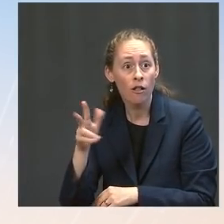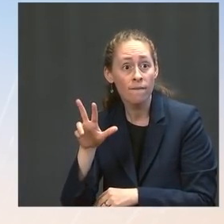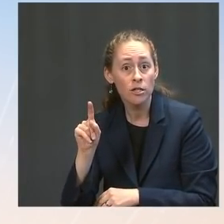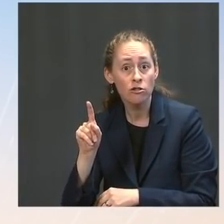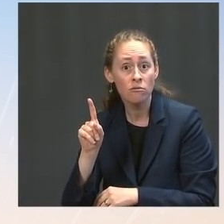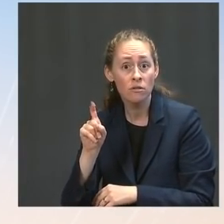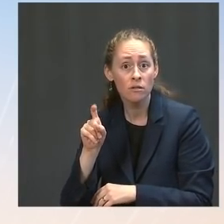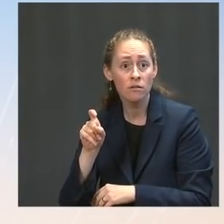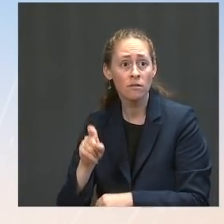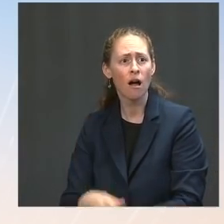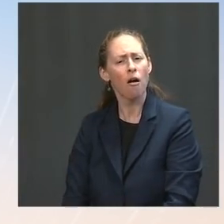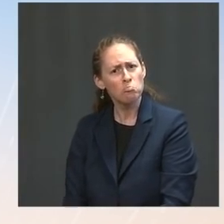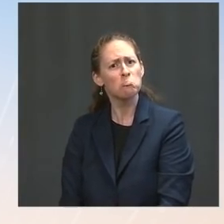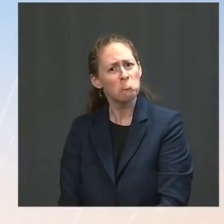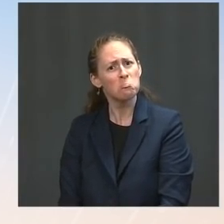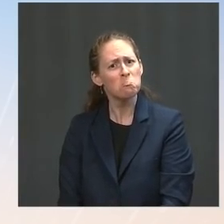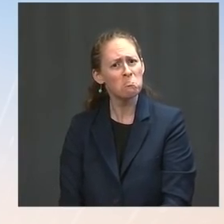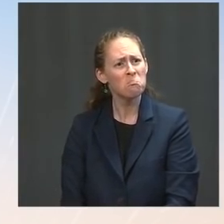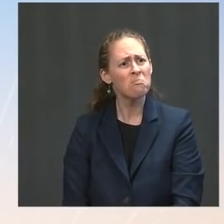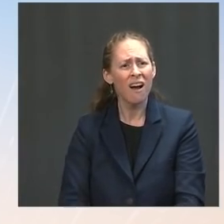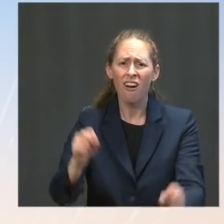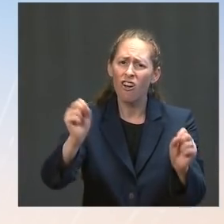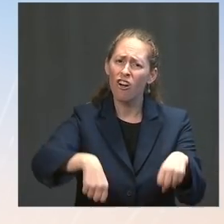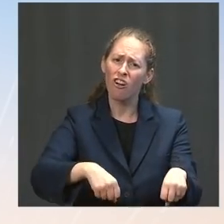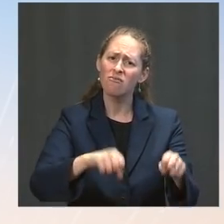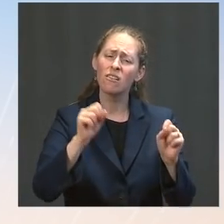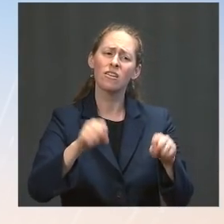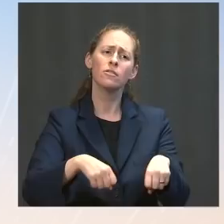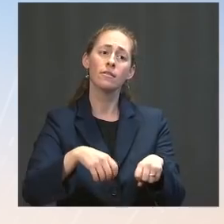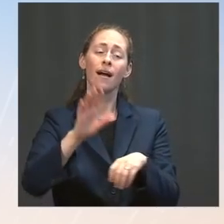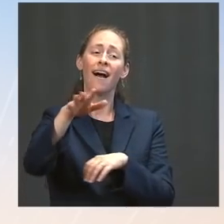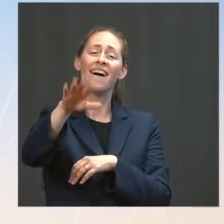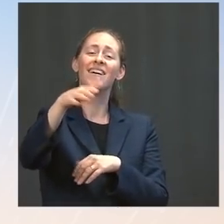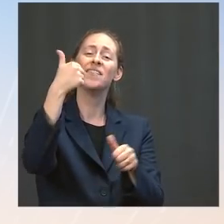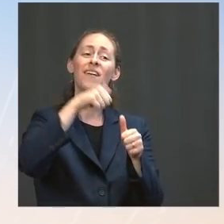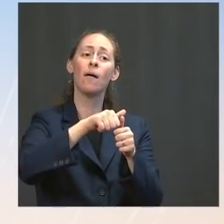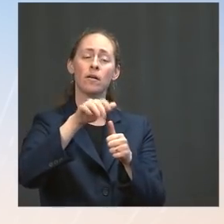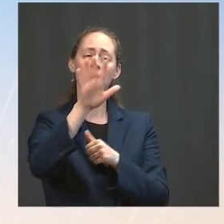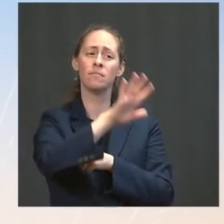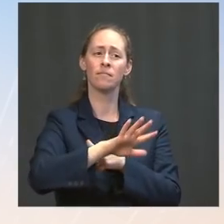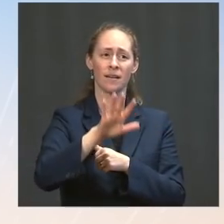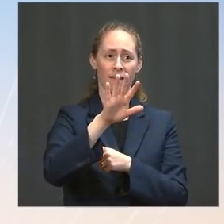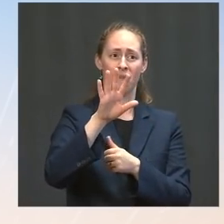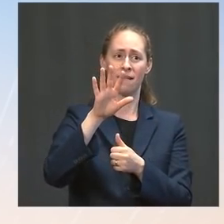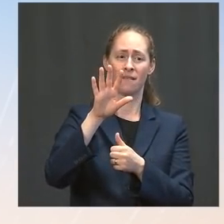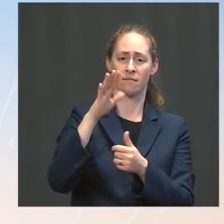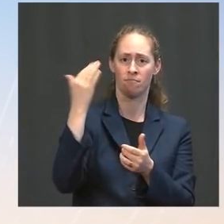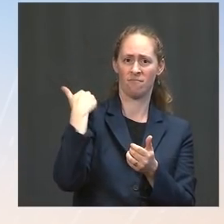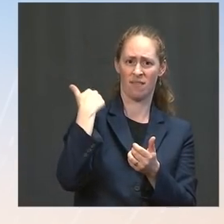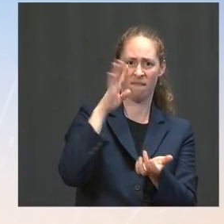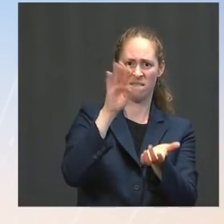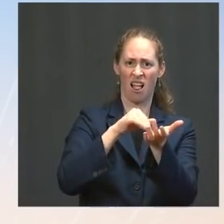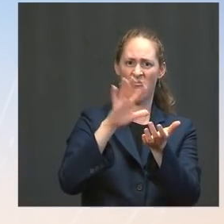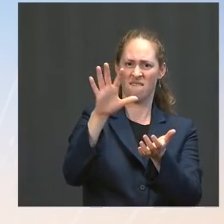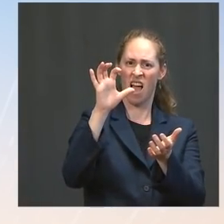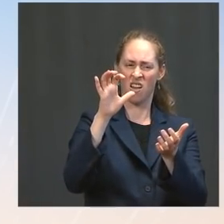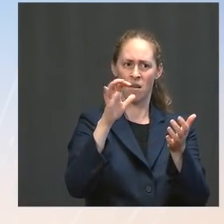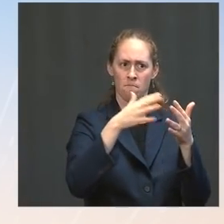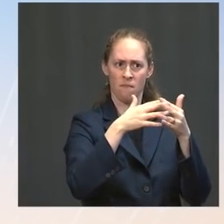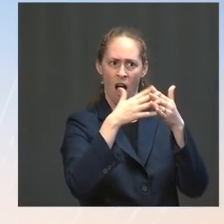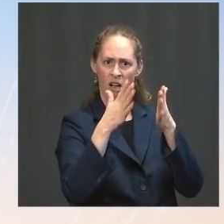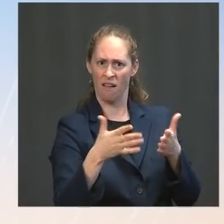31st. I know that you've put out the contacts, you've been text messaging, all the message and the contacts to people. Is there any concern that there